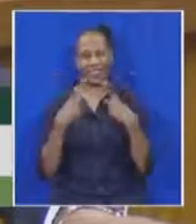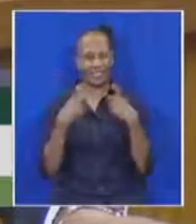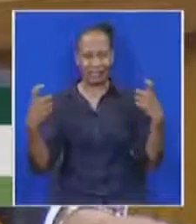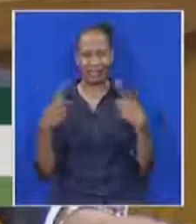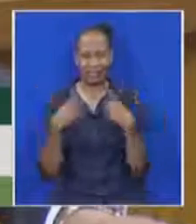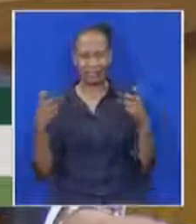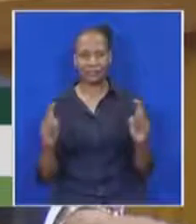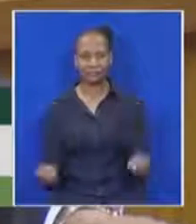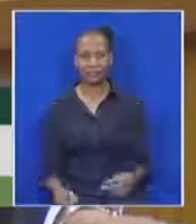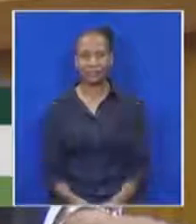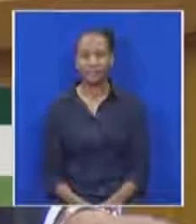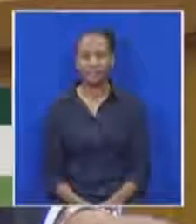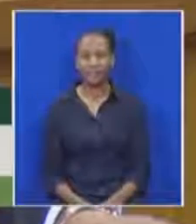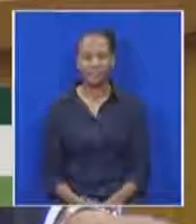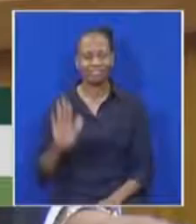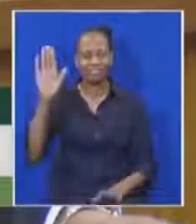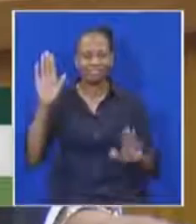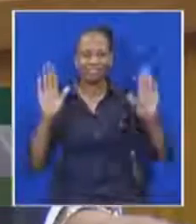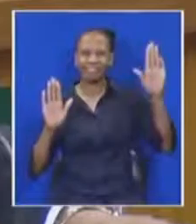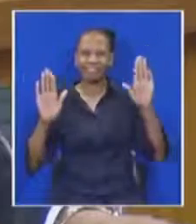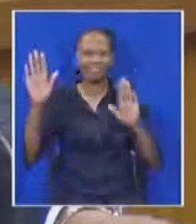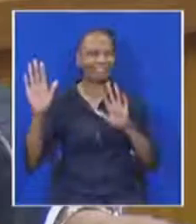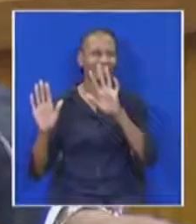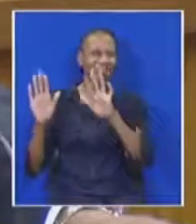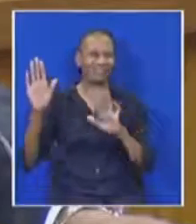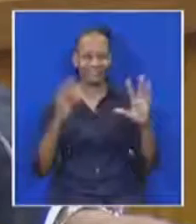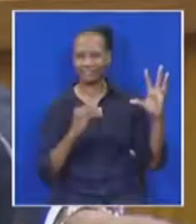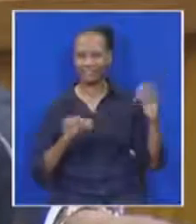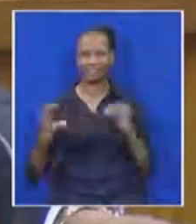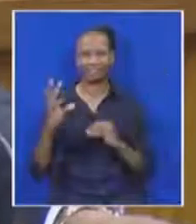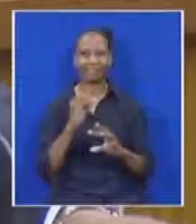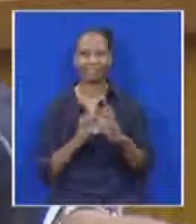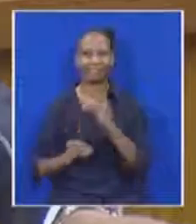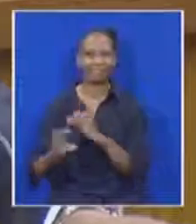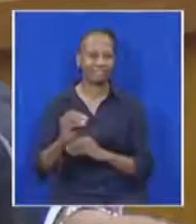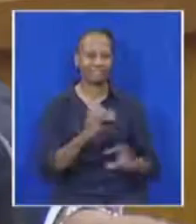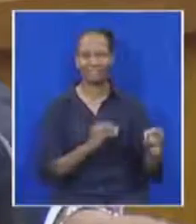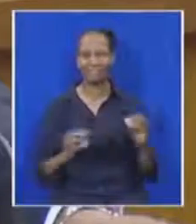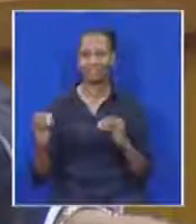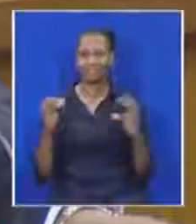just because you are standing for President of the ANC, now you are avoiding things.